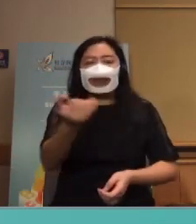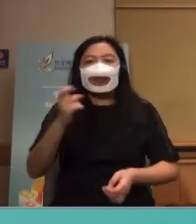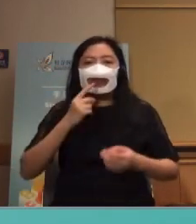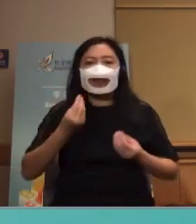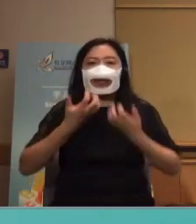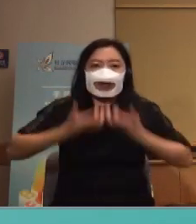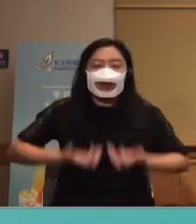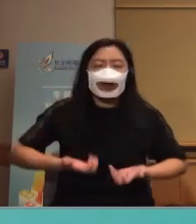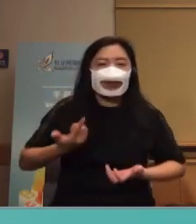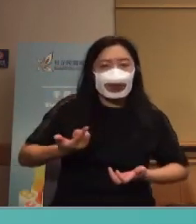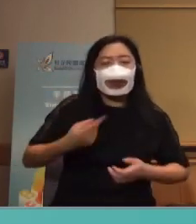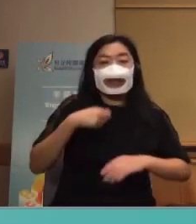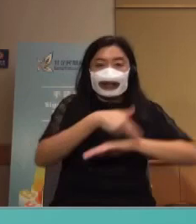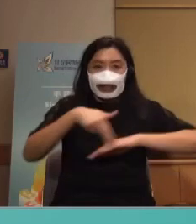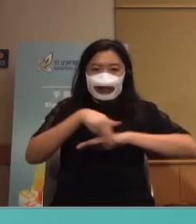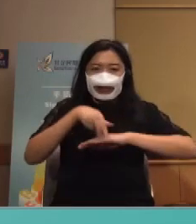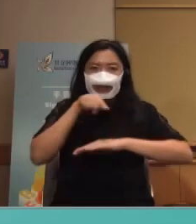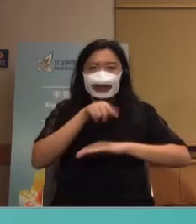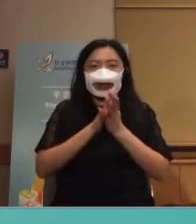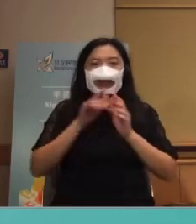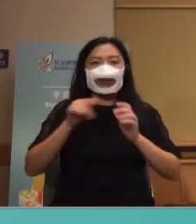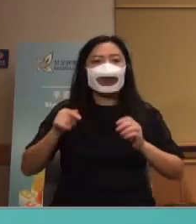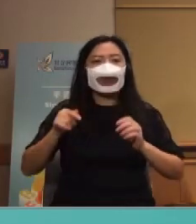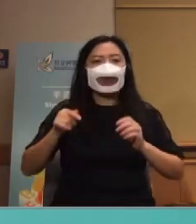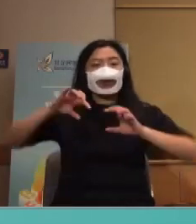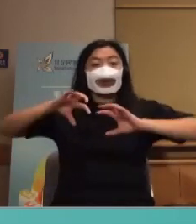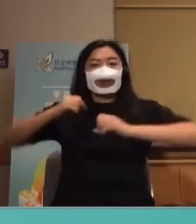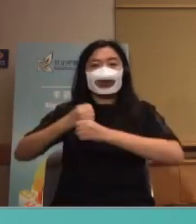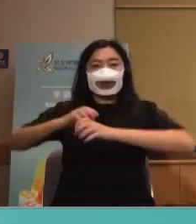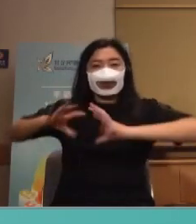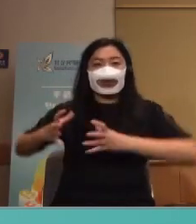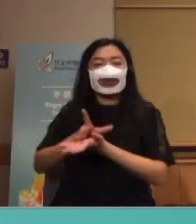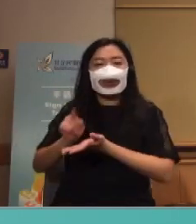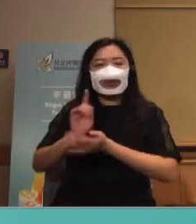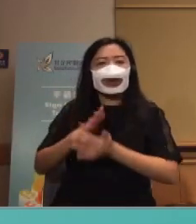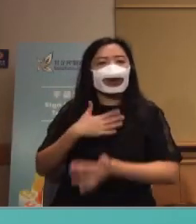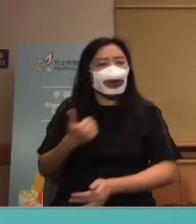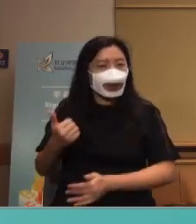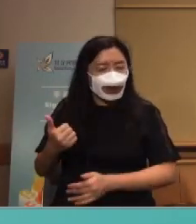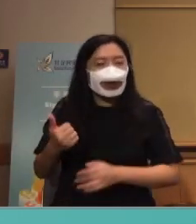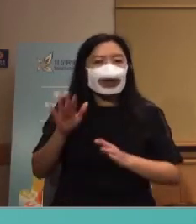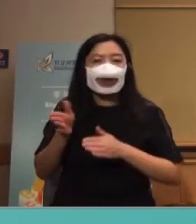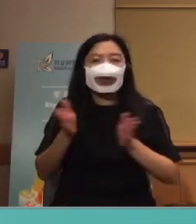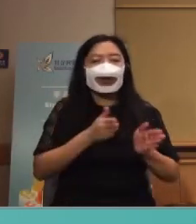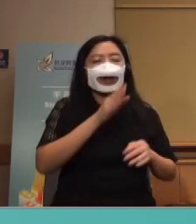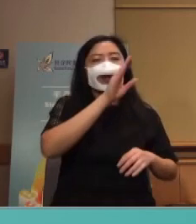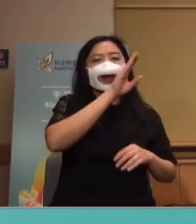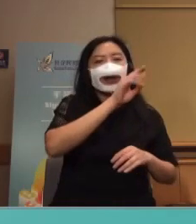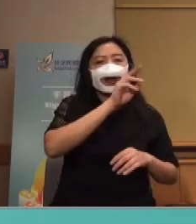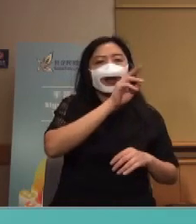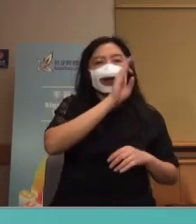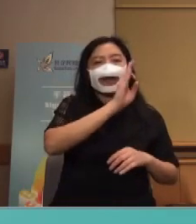industry, because what if FTX was not 2 or 3 times bigger, but this was like 5 years later, and FTX was a $1